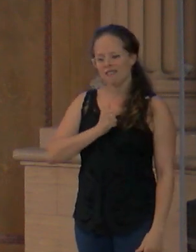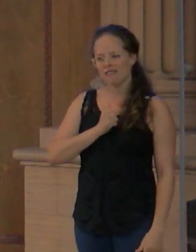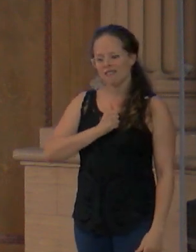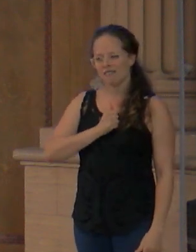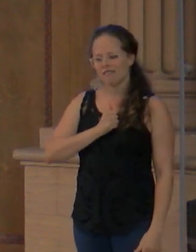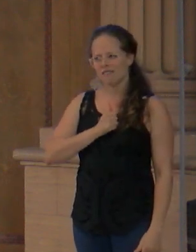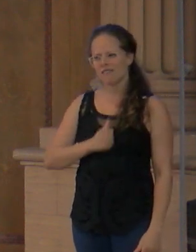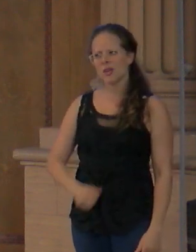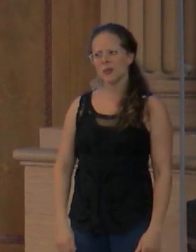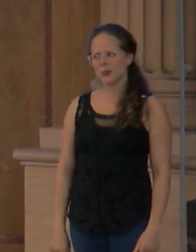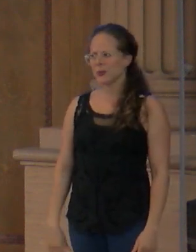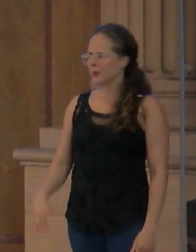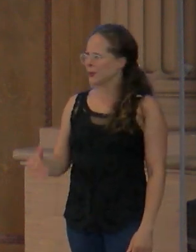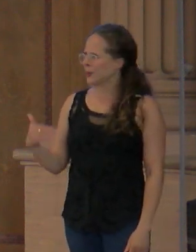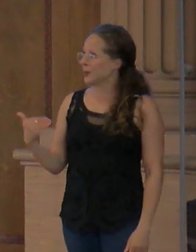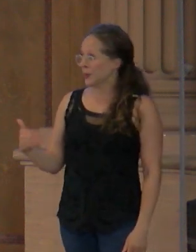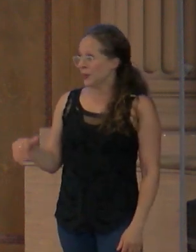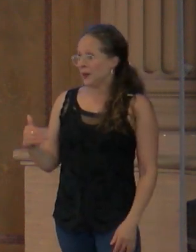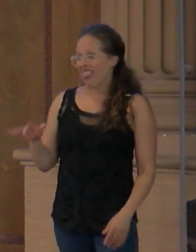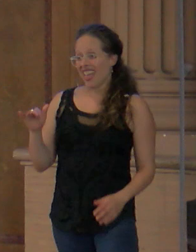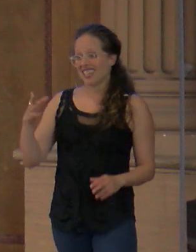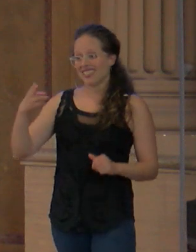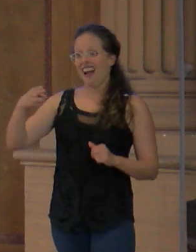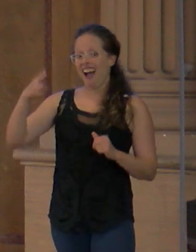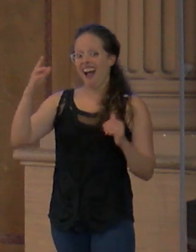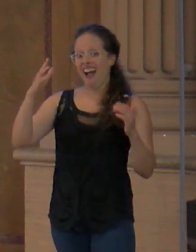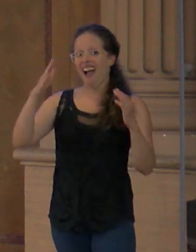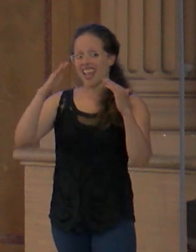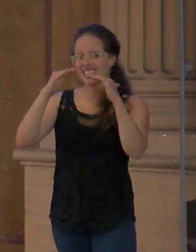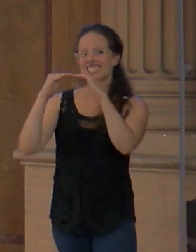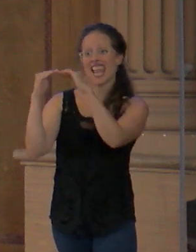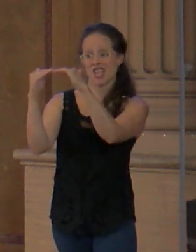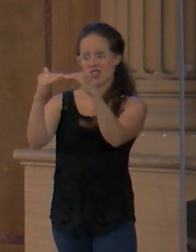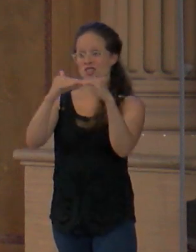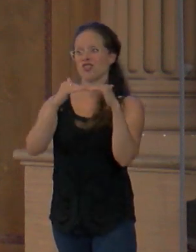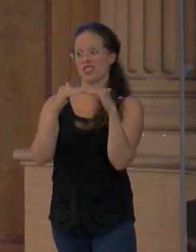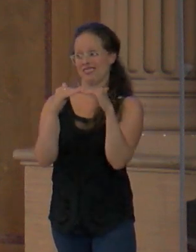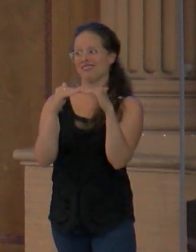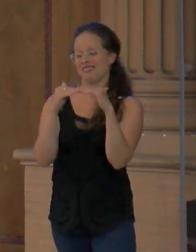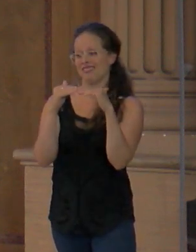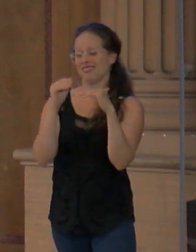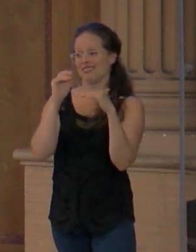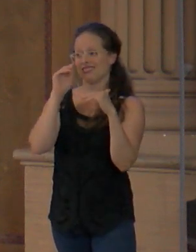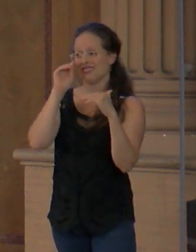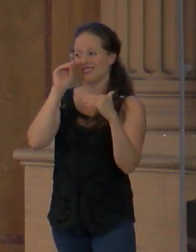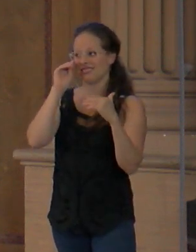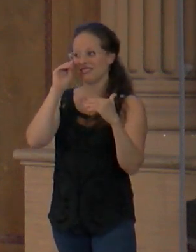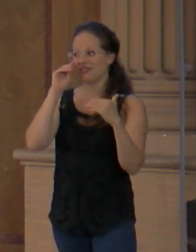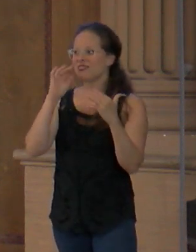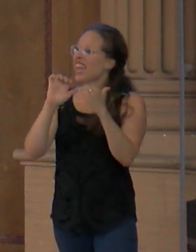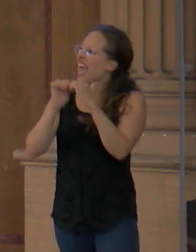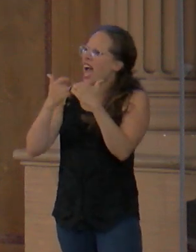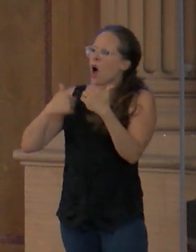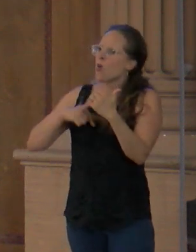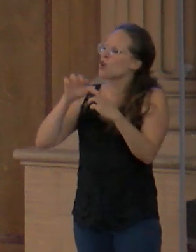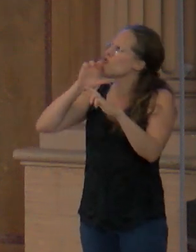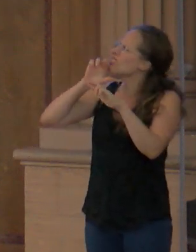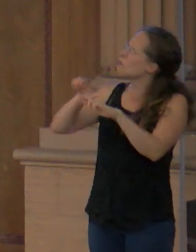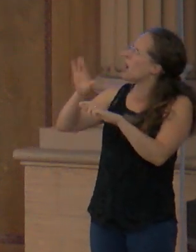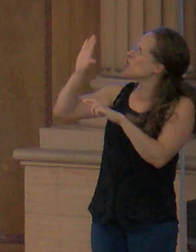This is a pretty high bar for how we're supposed to live. And the hard thing about the commands of God is that how we respond to the commands of